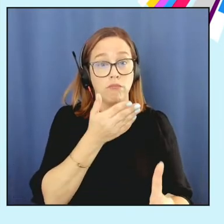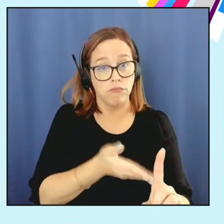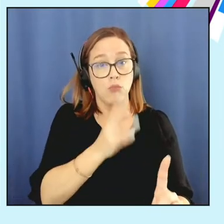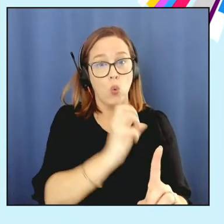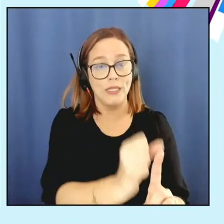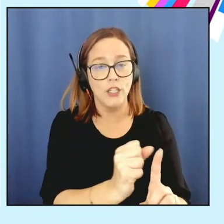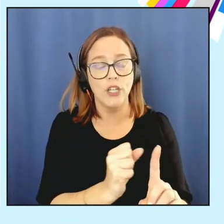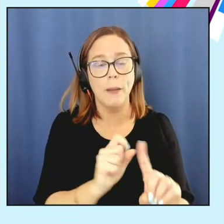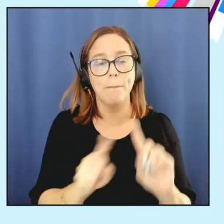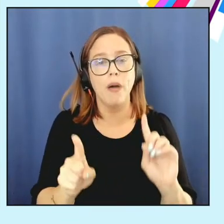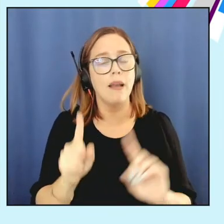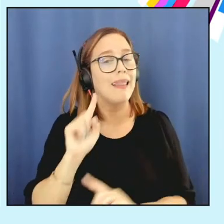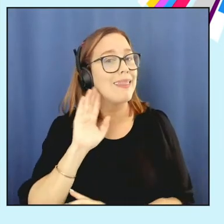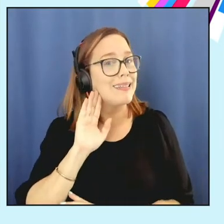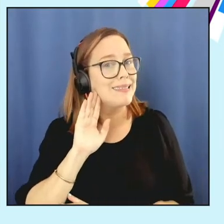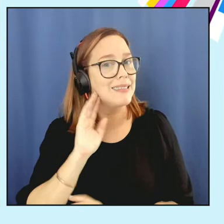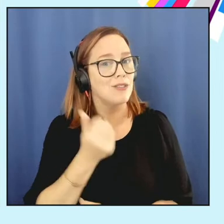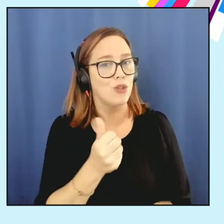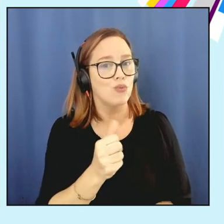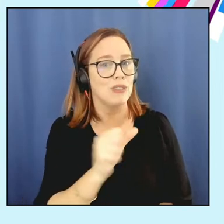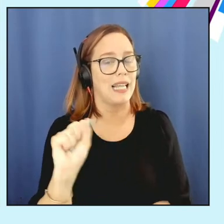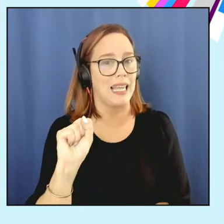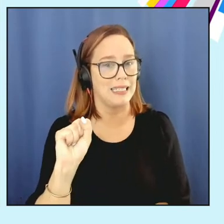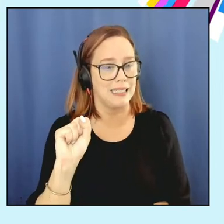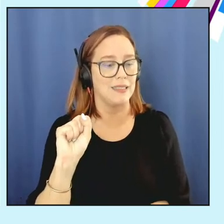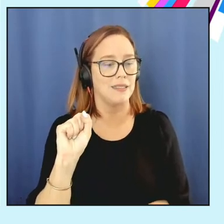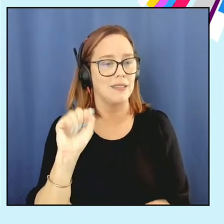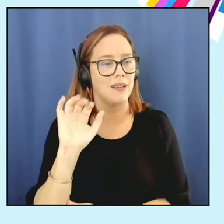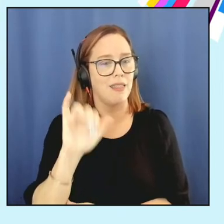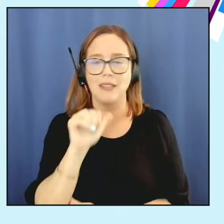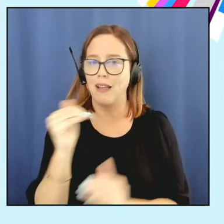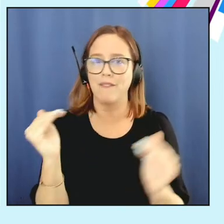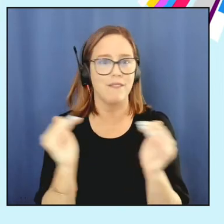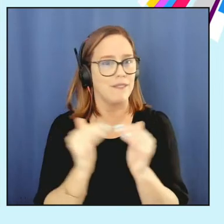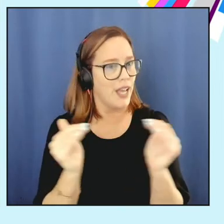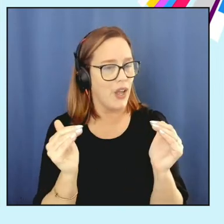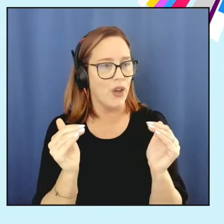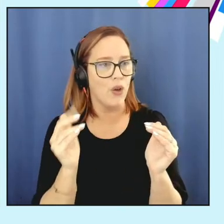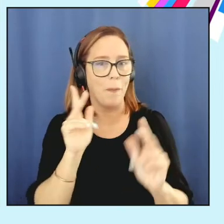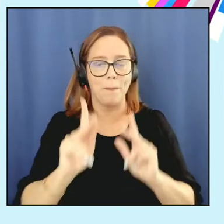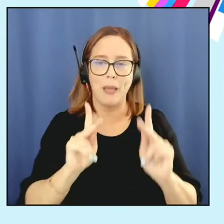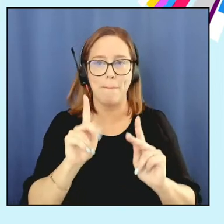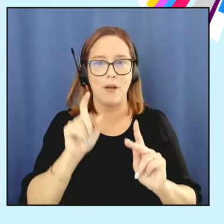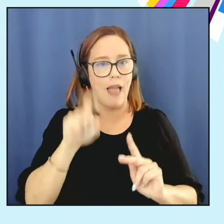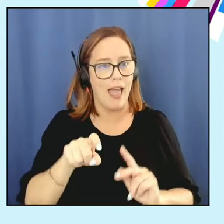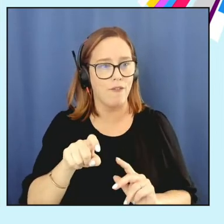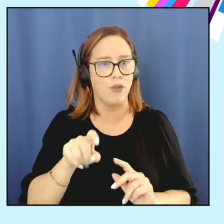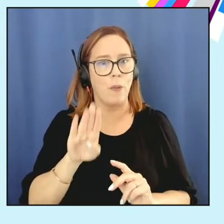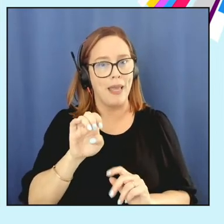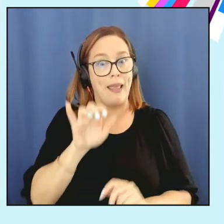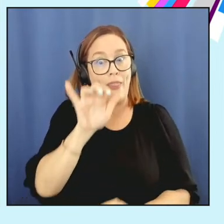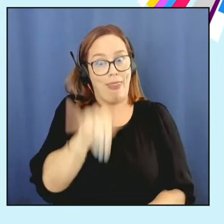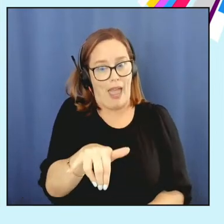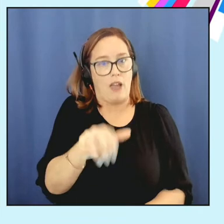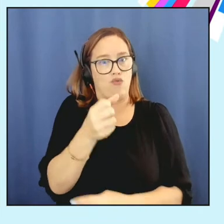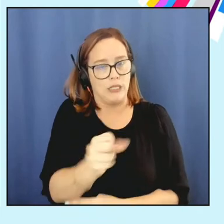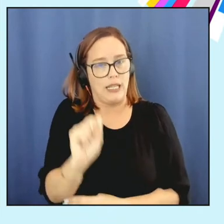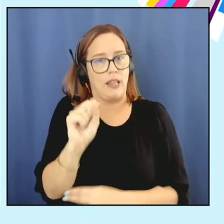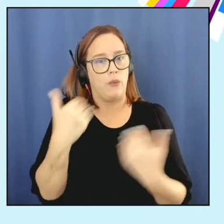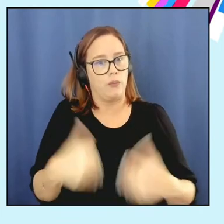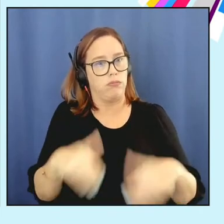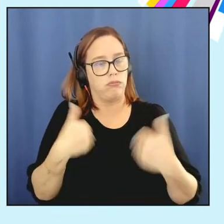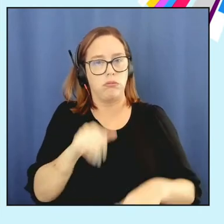resilience. And I mean, it's unfair that people have to be that resilient. You know, when you listen to